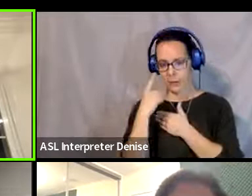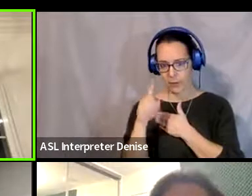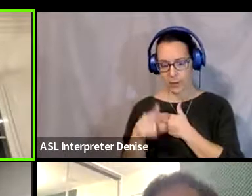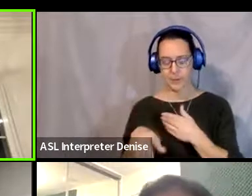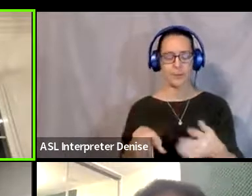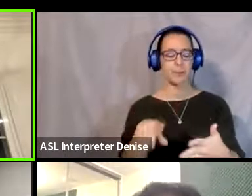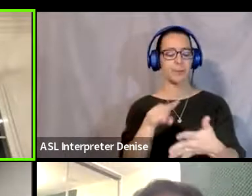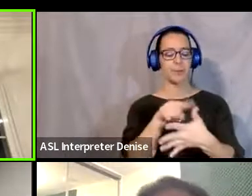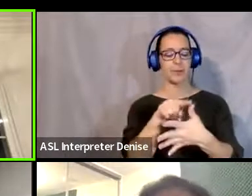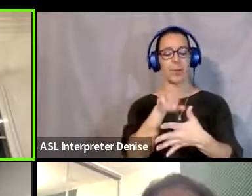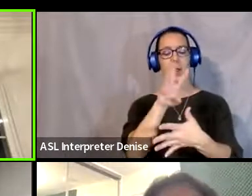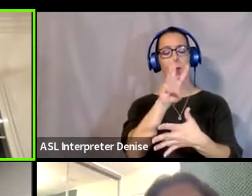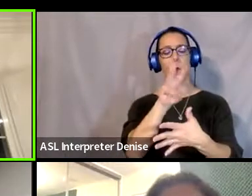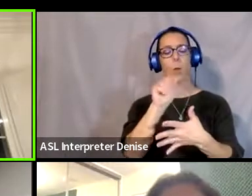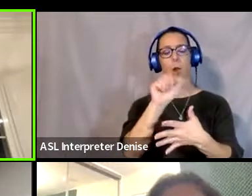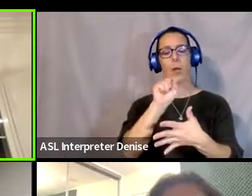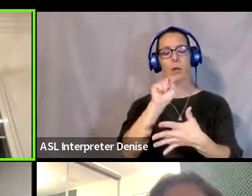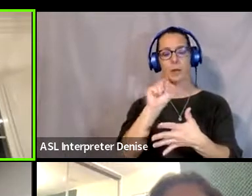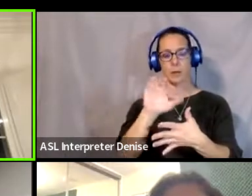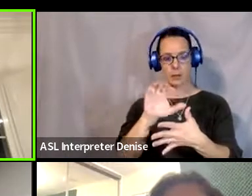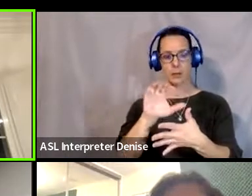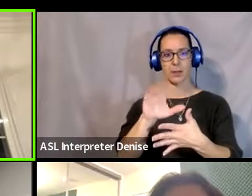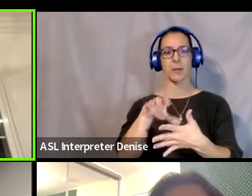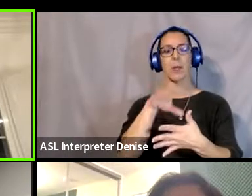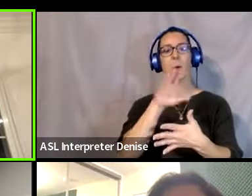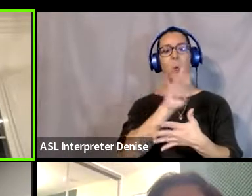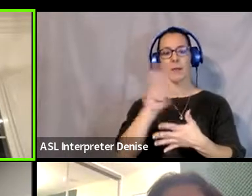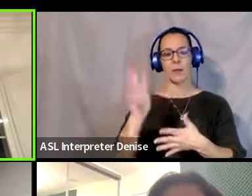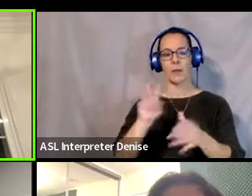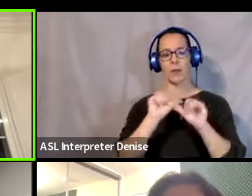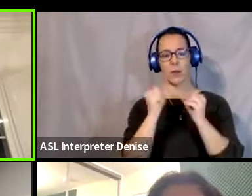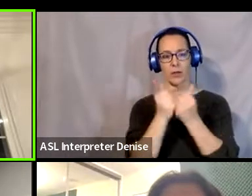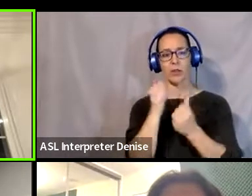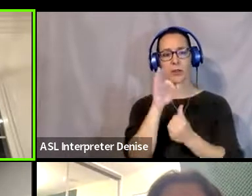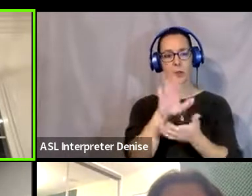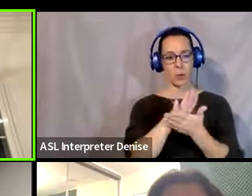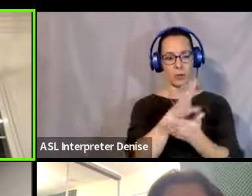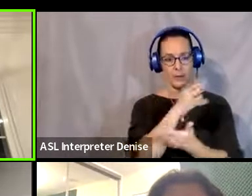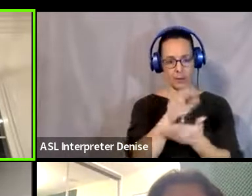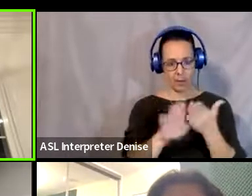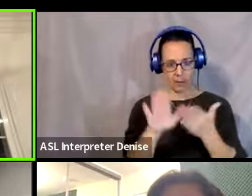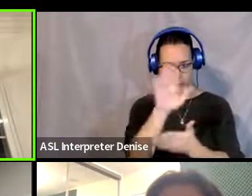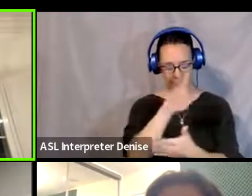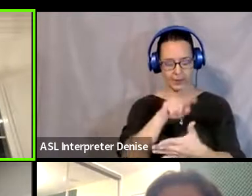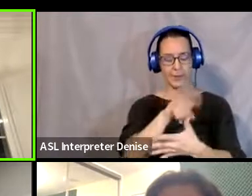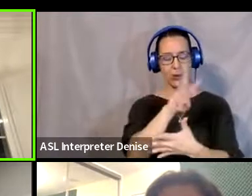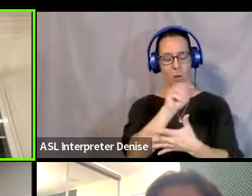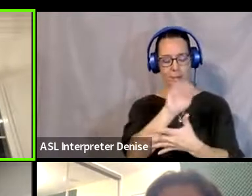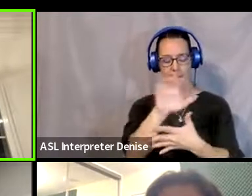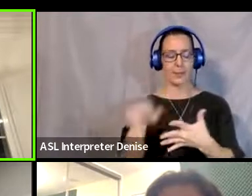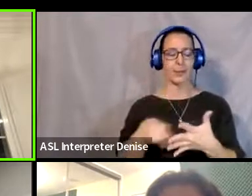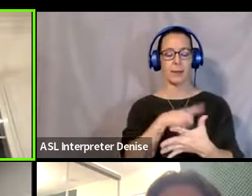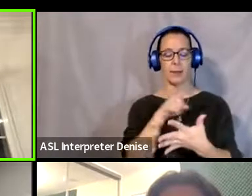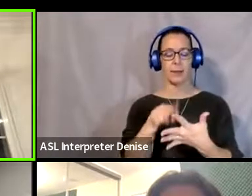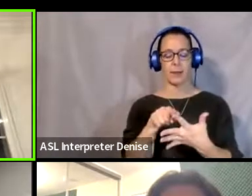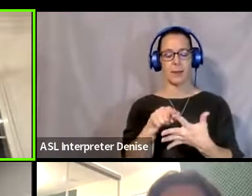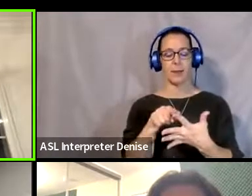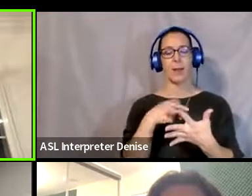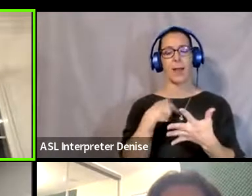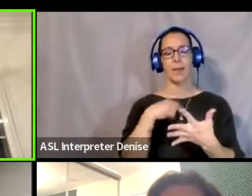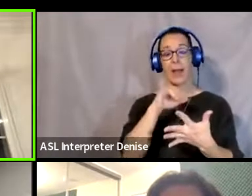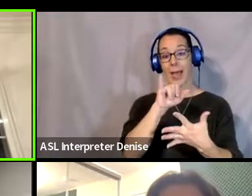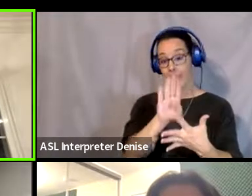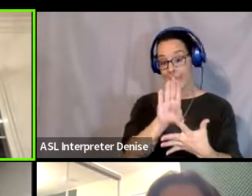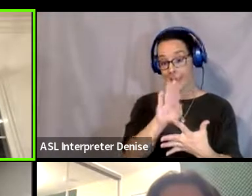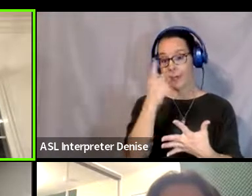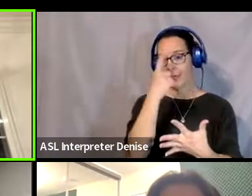the Western Association of Schools and Colleges. The other initiative that we work for as far as accreditation is with IB, because